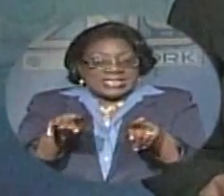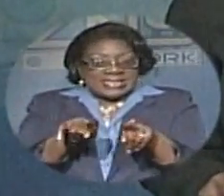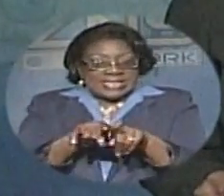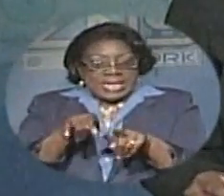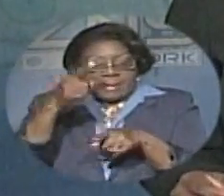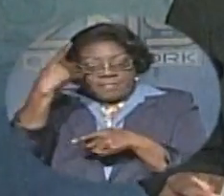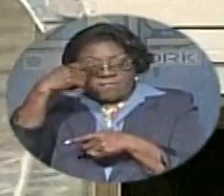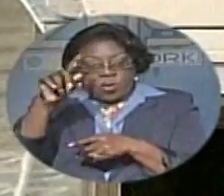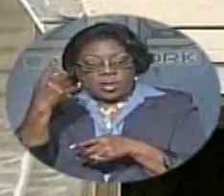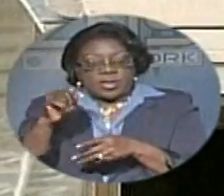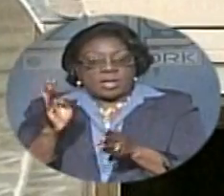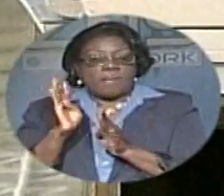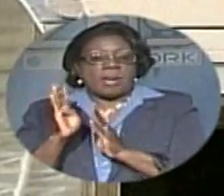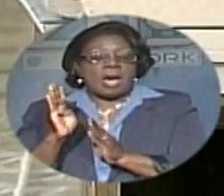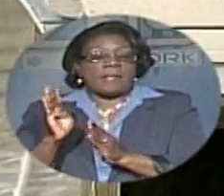Munnings.